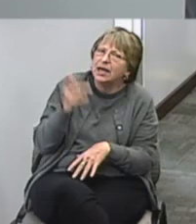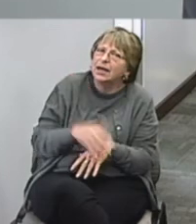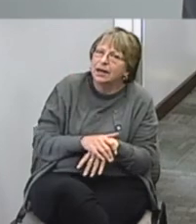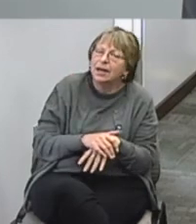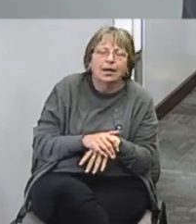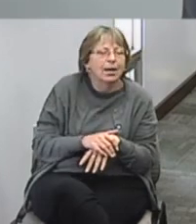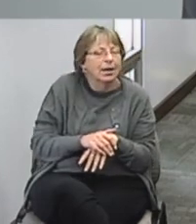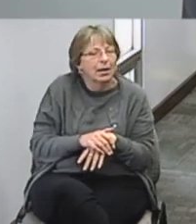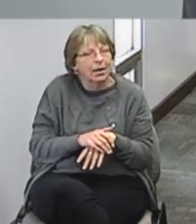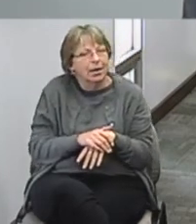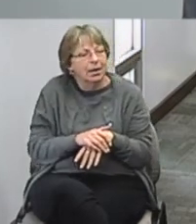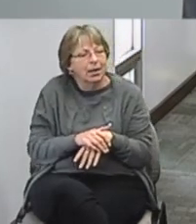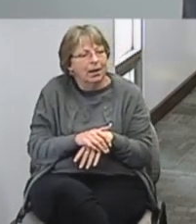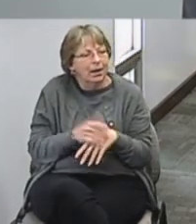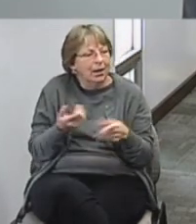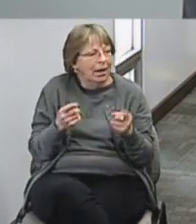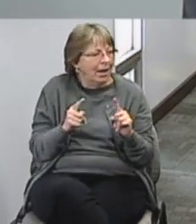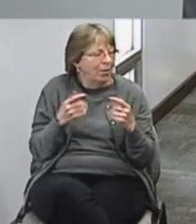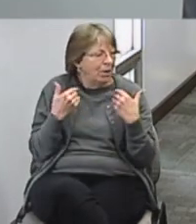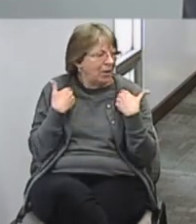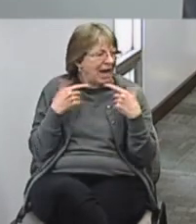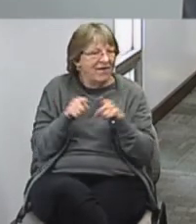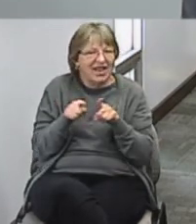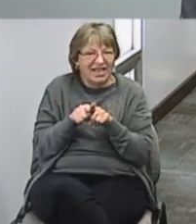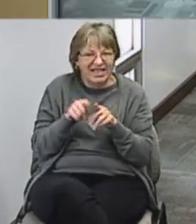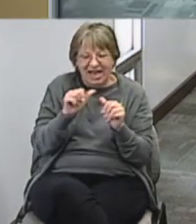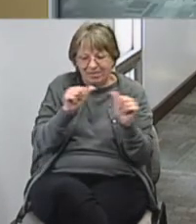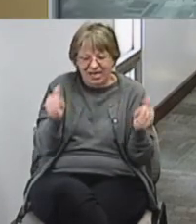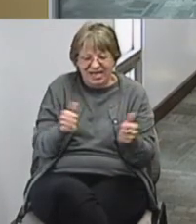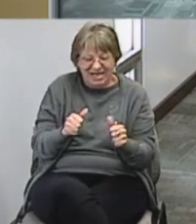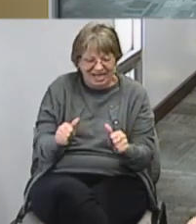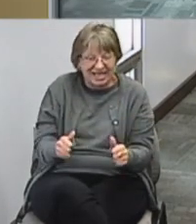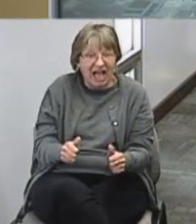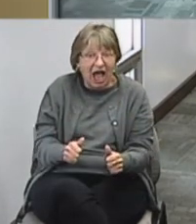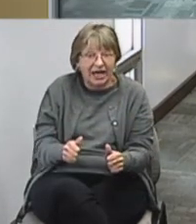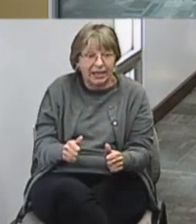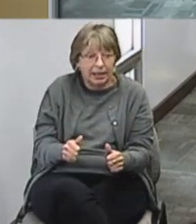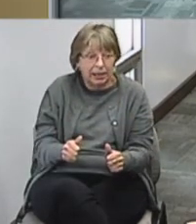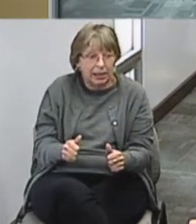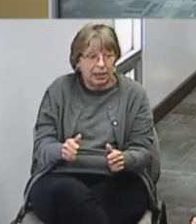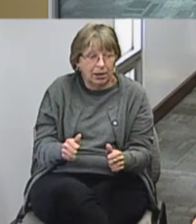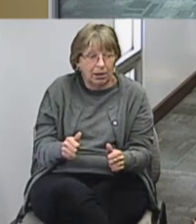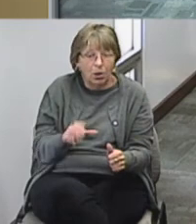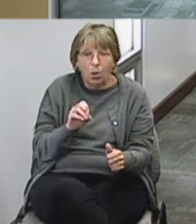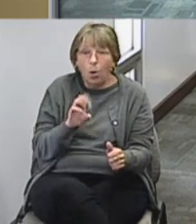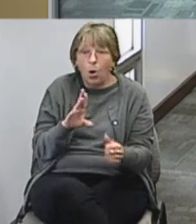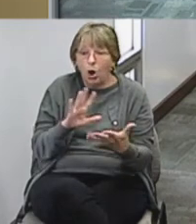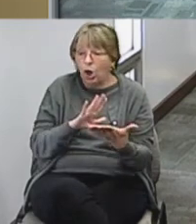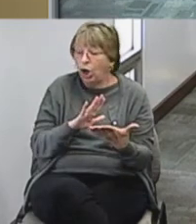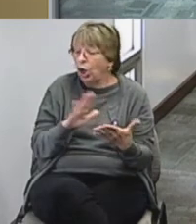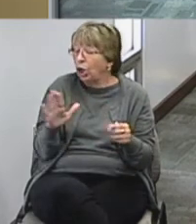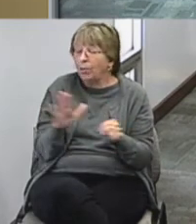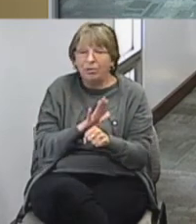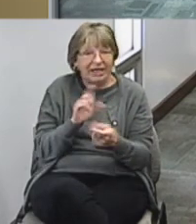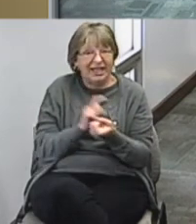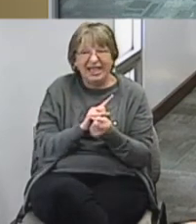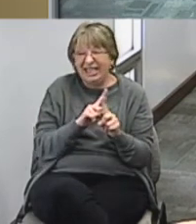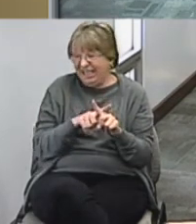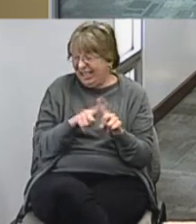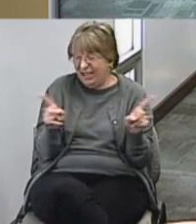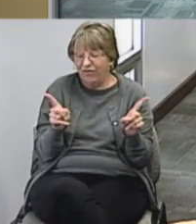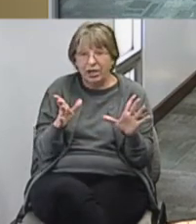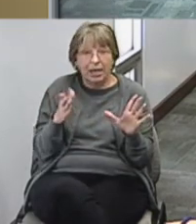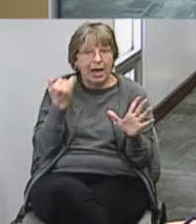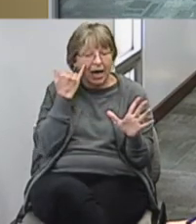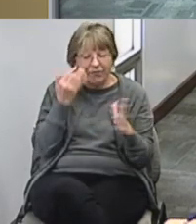Yeah. Would we keep that same design we were looking at that does close off B, or would it be totally different based on the grant award? If we